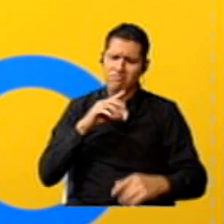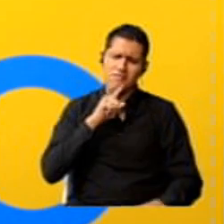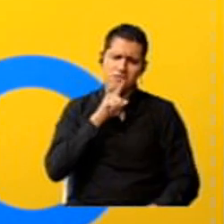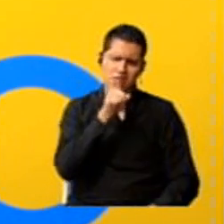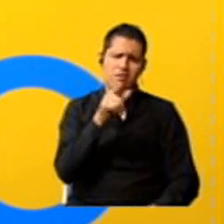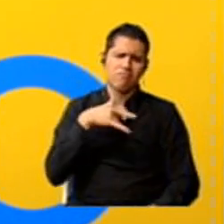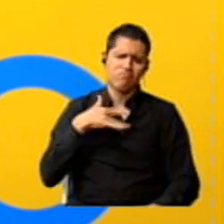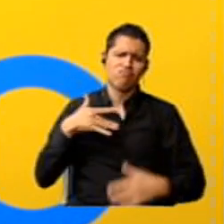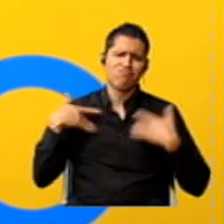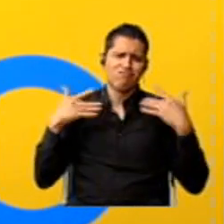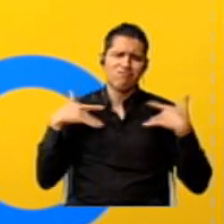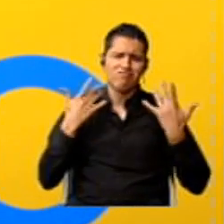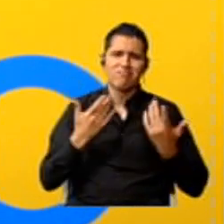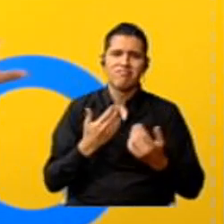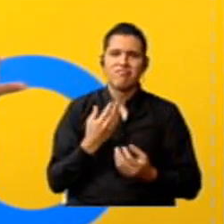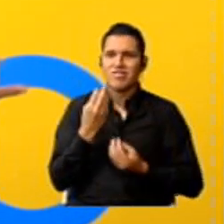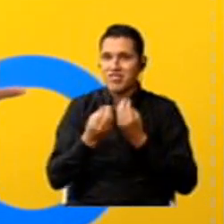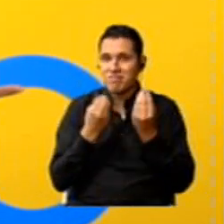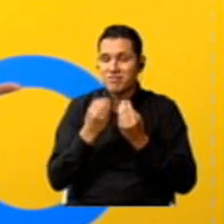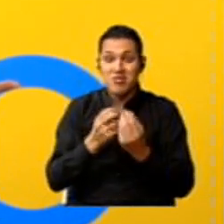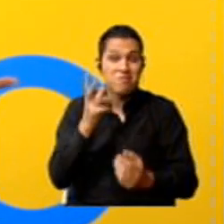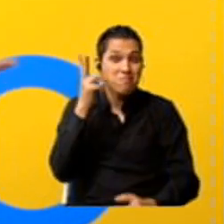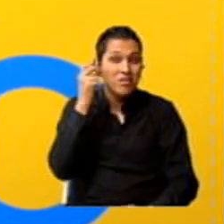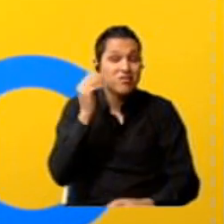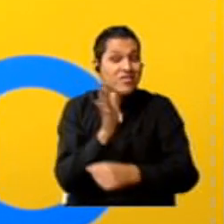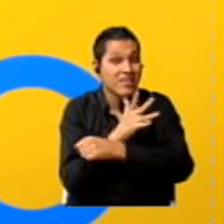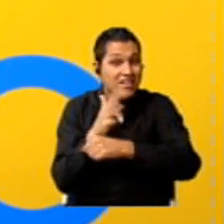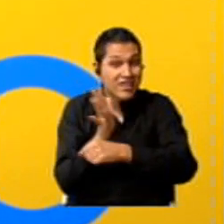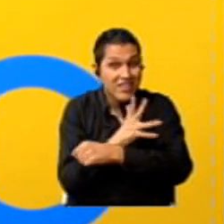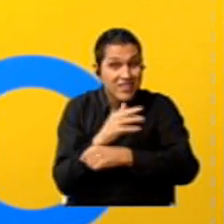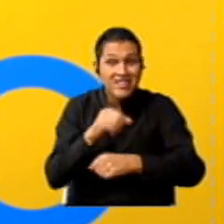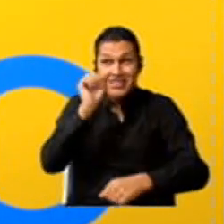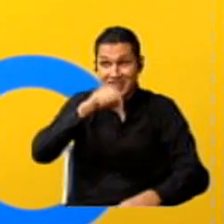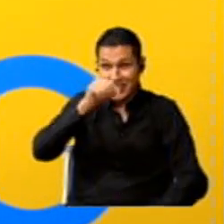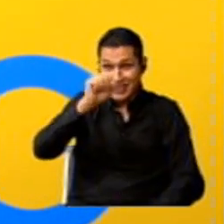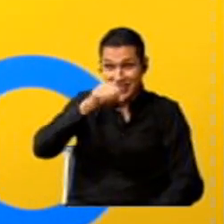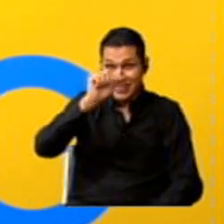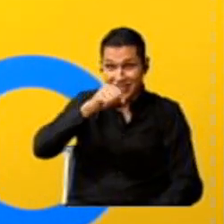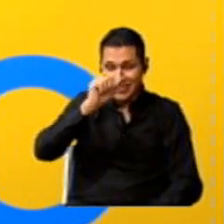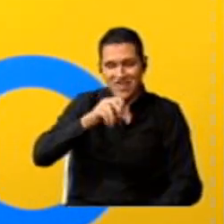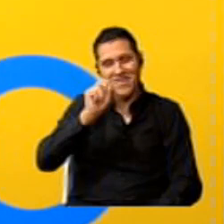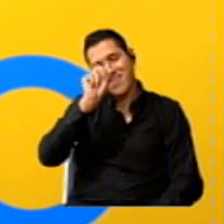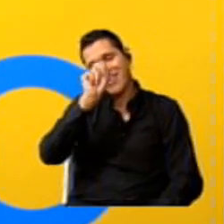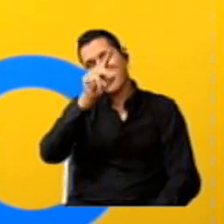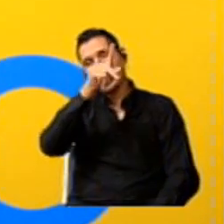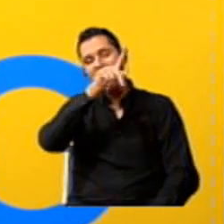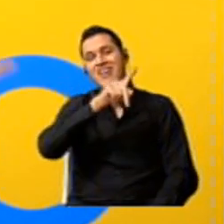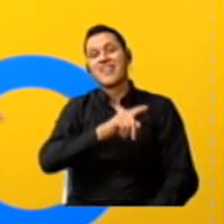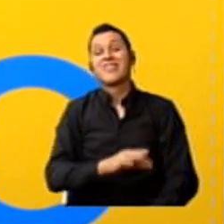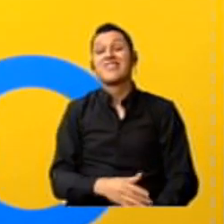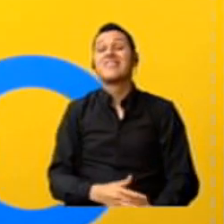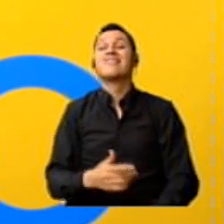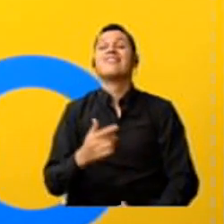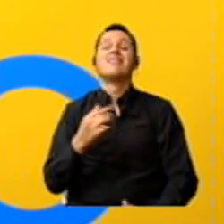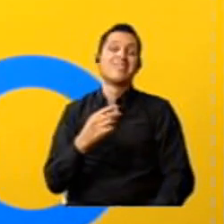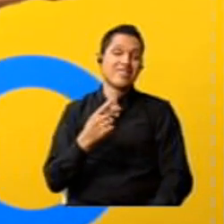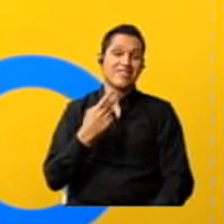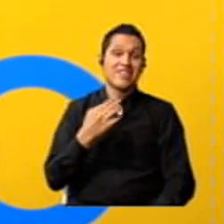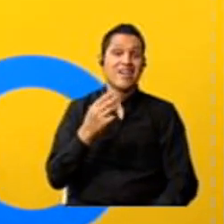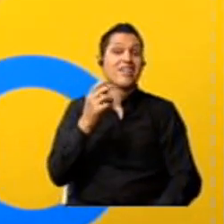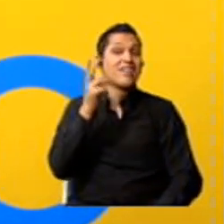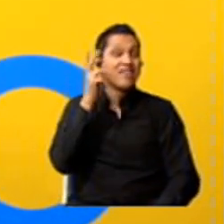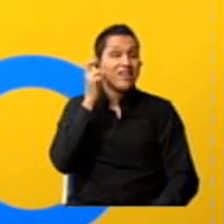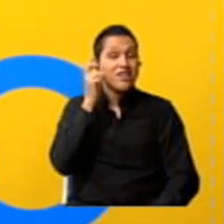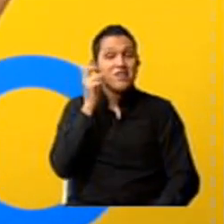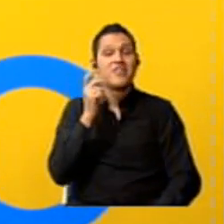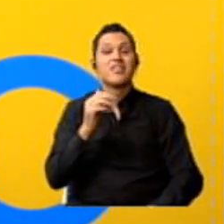happy. And we are going to listen to the song. Yes? Okay, so let's listen and